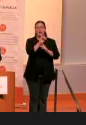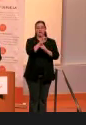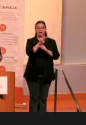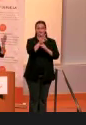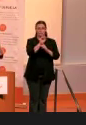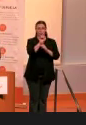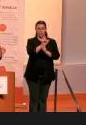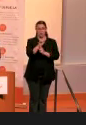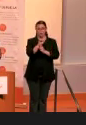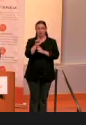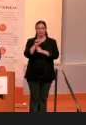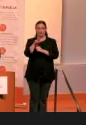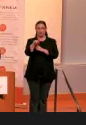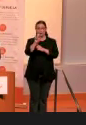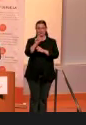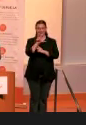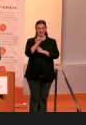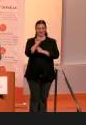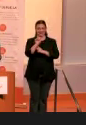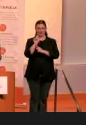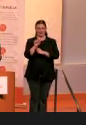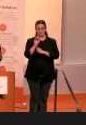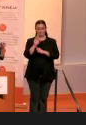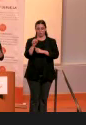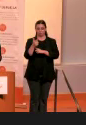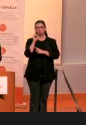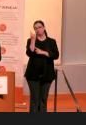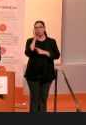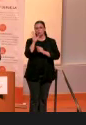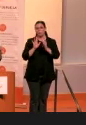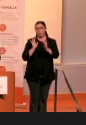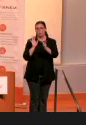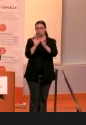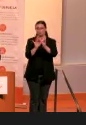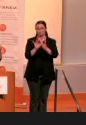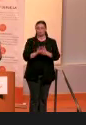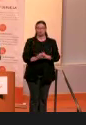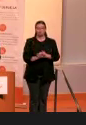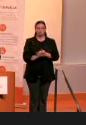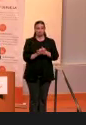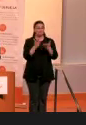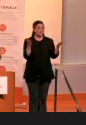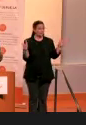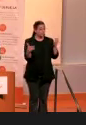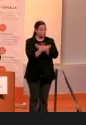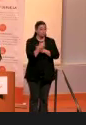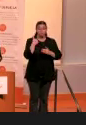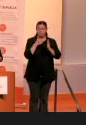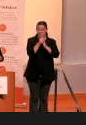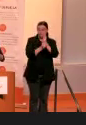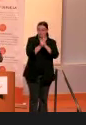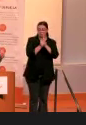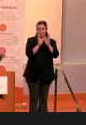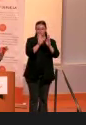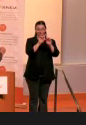info@lupusla.org and somebody will respond to you. Here in the room, you each have a folder with an agenda, speaker